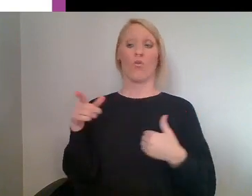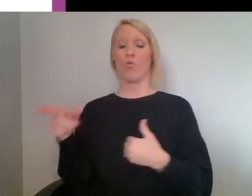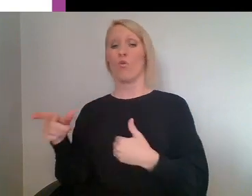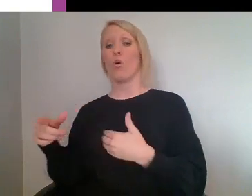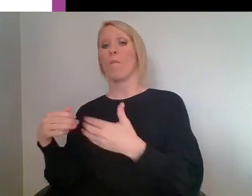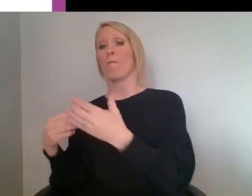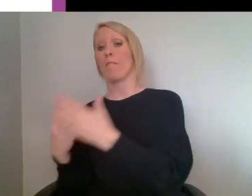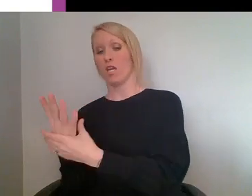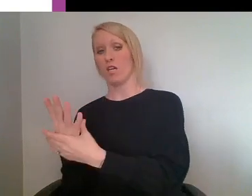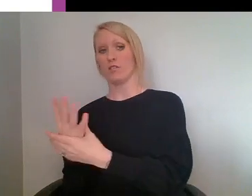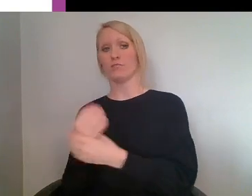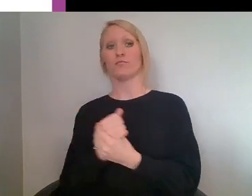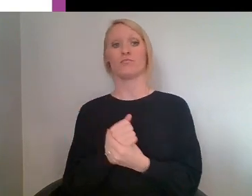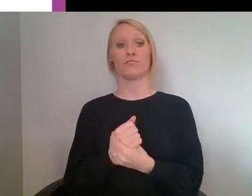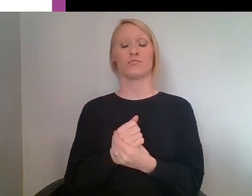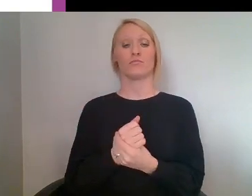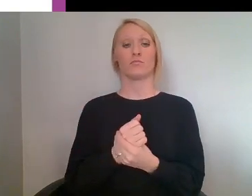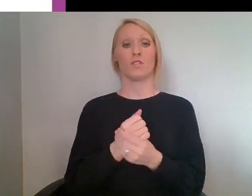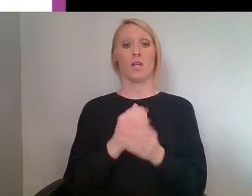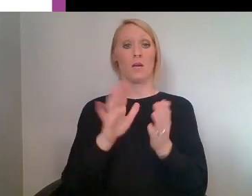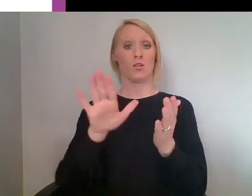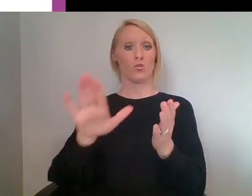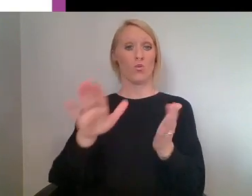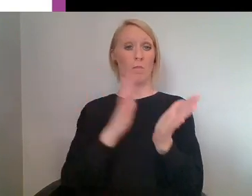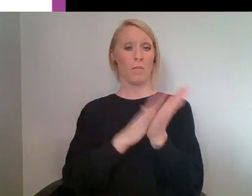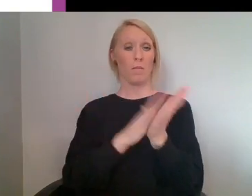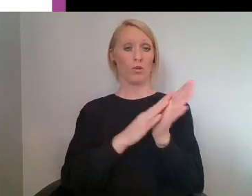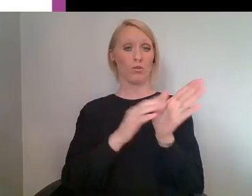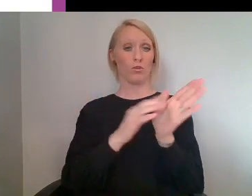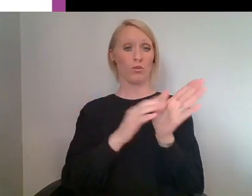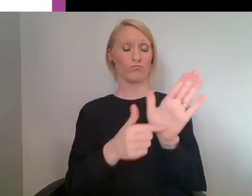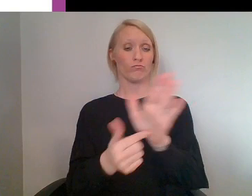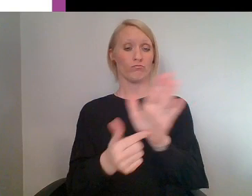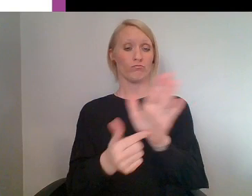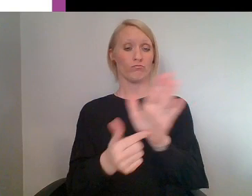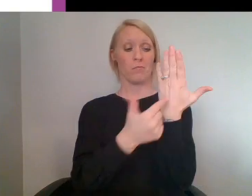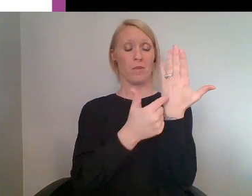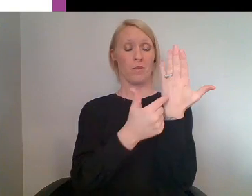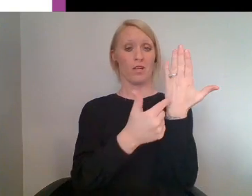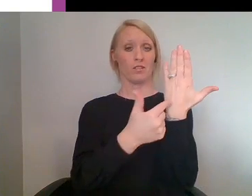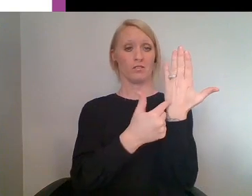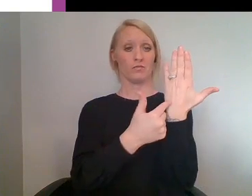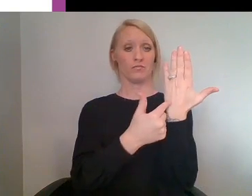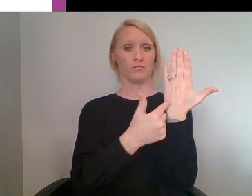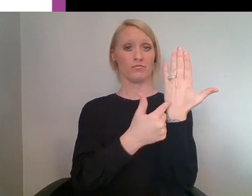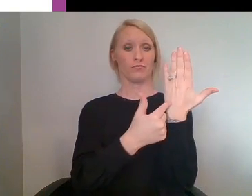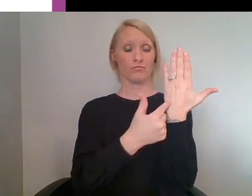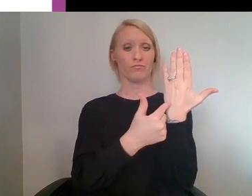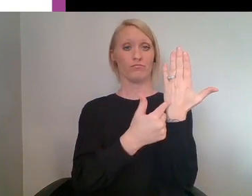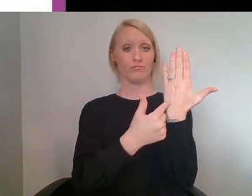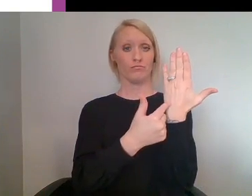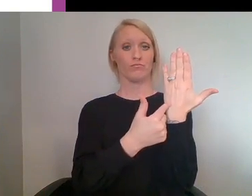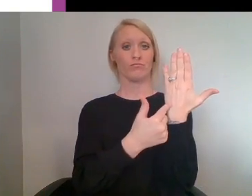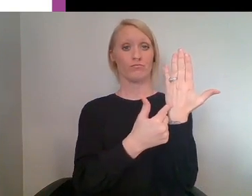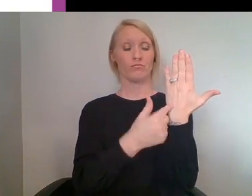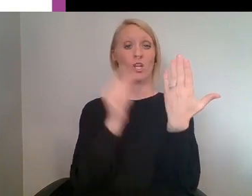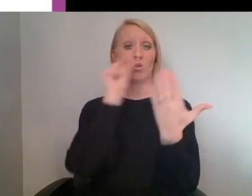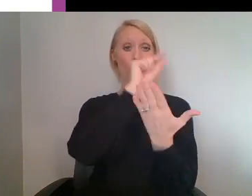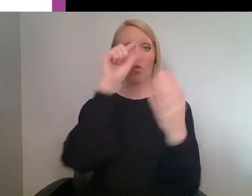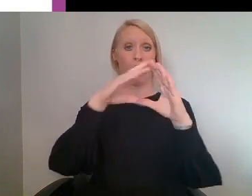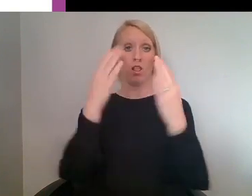So what we're going to look at is on the back of your notes, like in the packet, if you brought that home, or on the handout that I've put up on Google